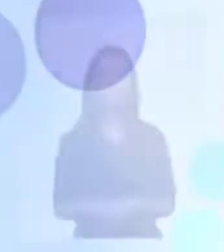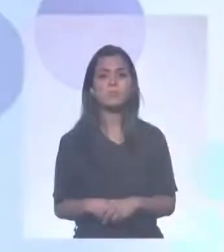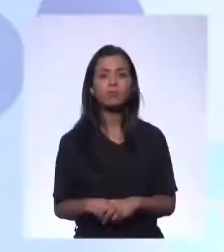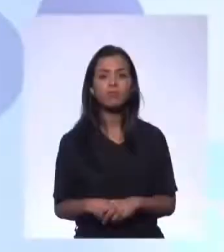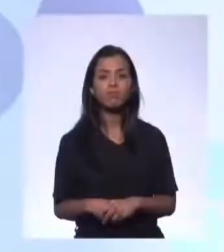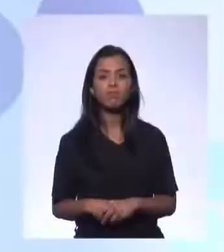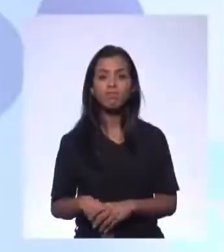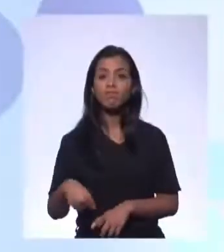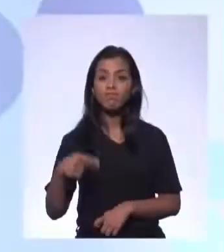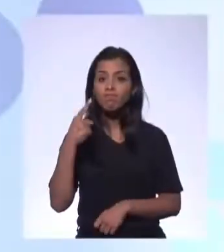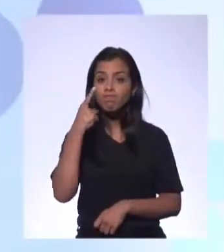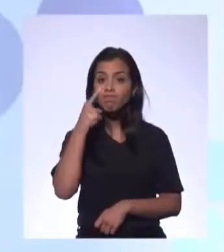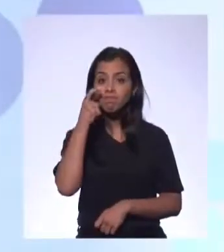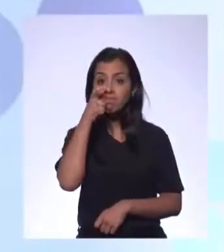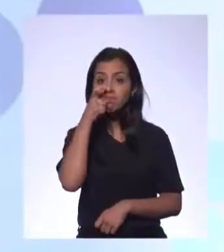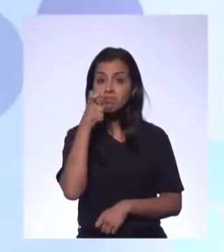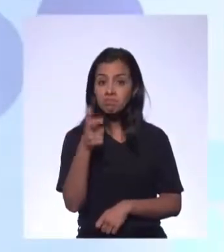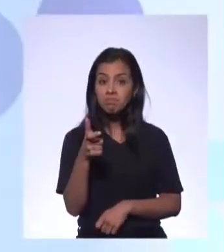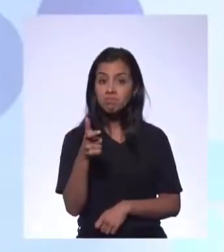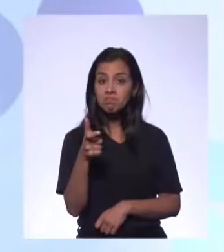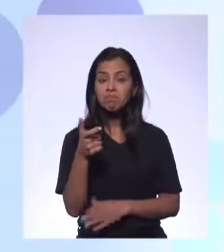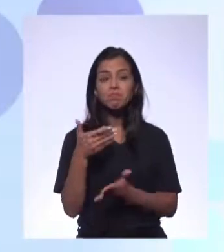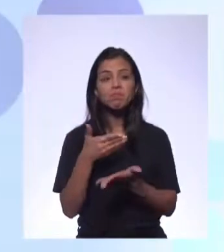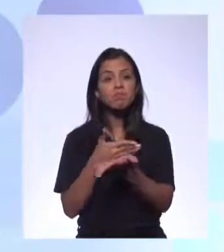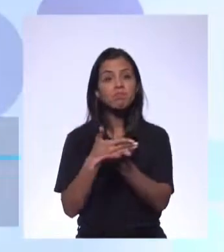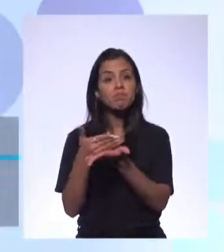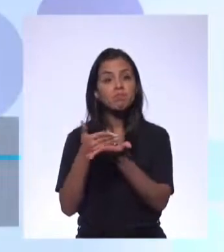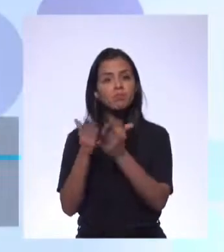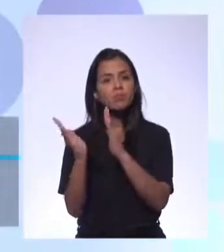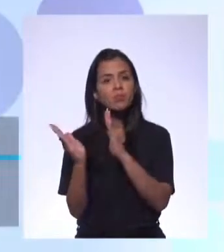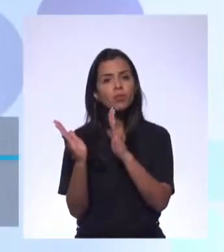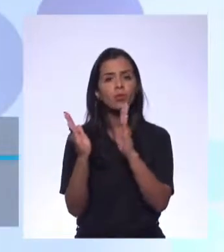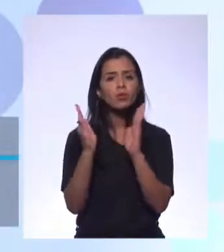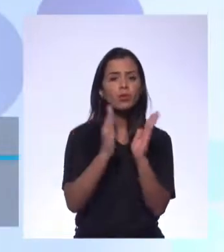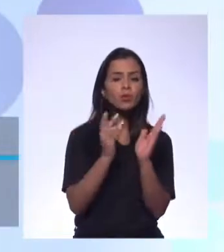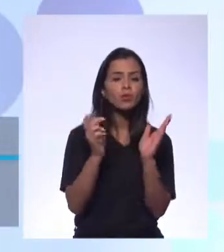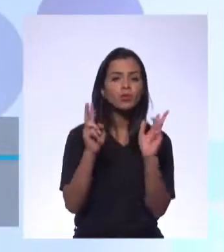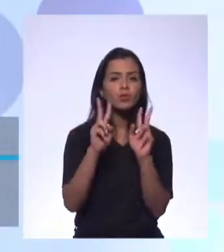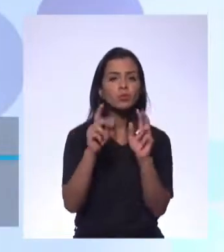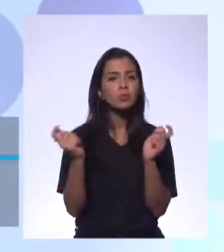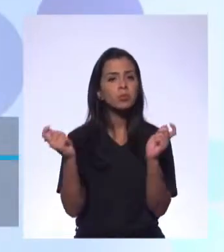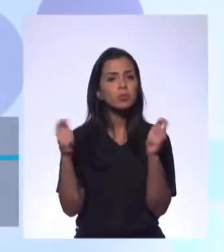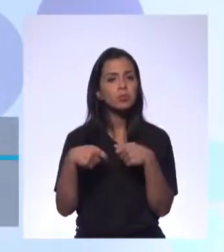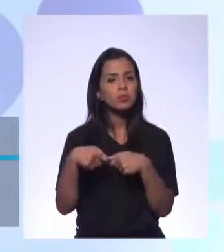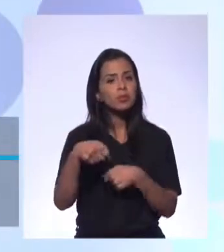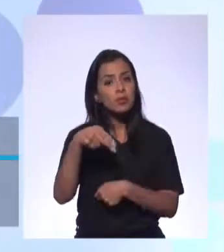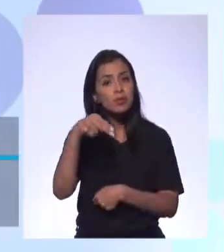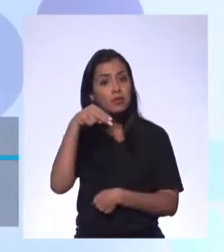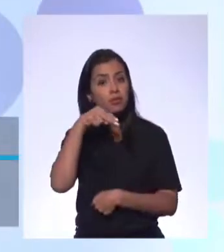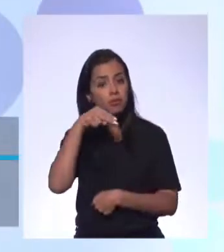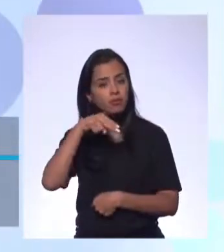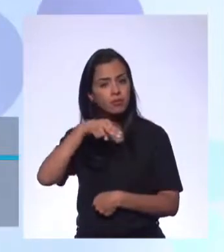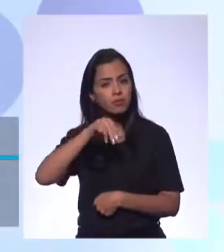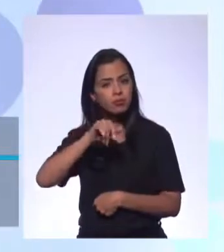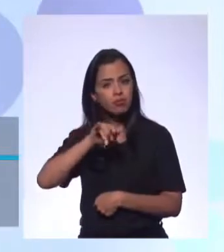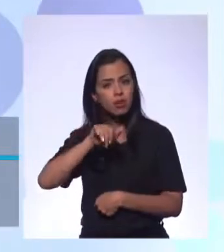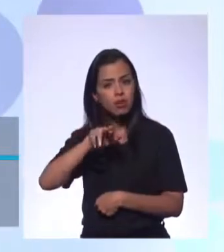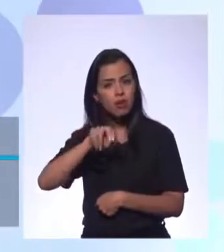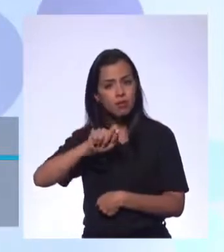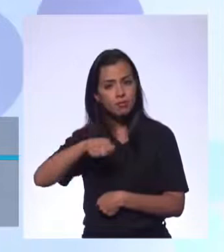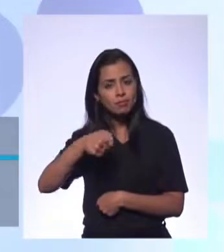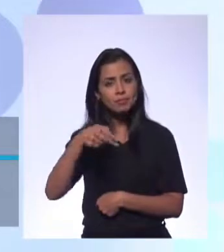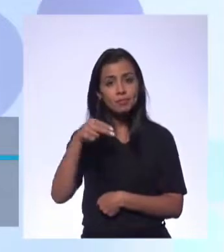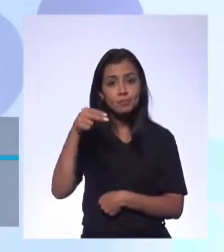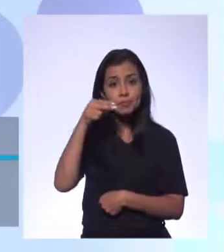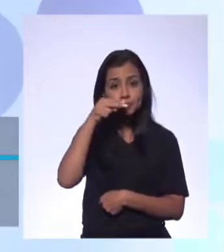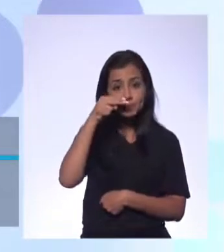Viram aí que interessante, né? Então, o vídeo começa falando aí das potencialidades da Nigéria enquanto economia, a participação importante que